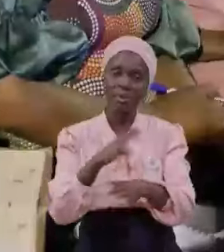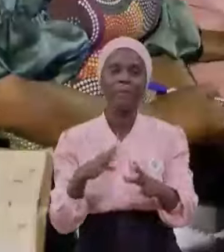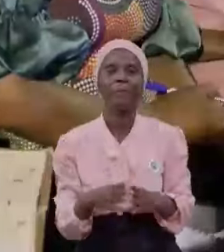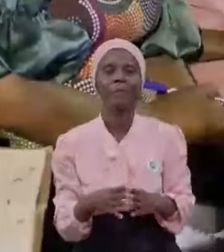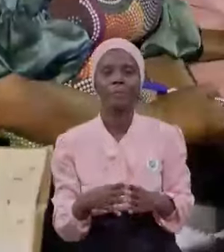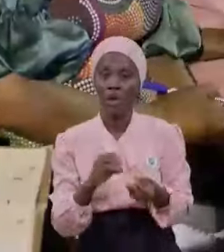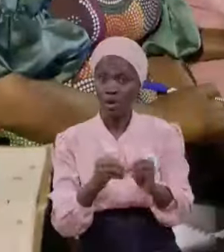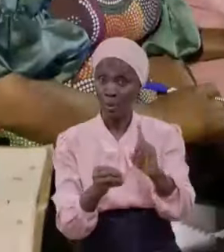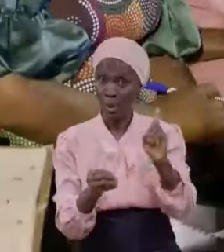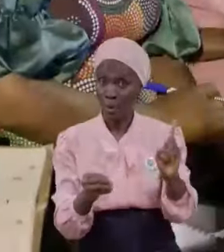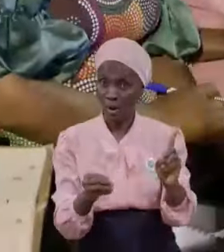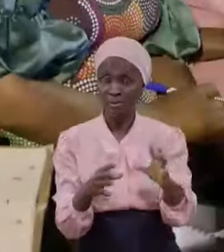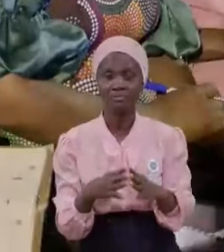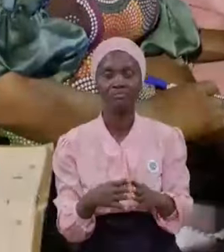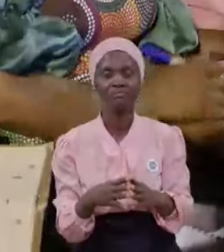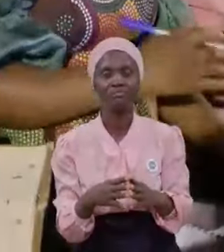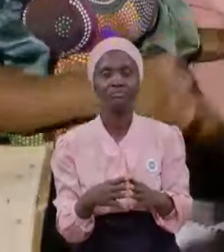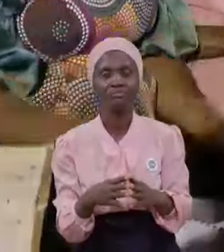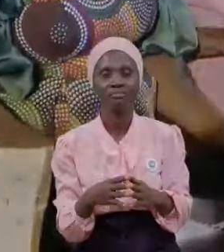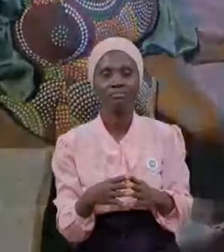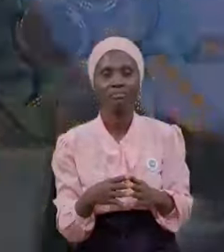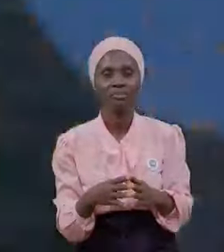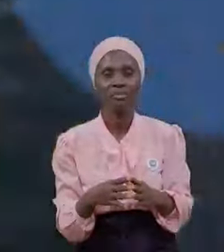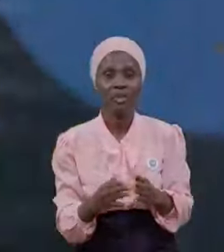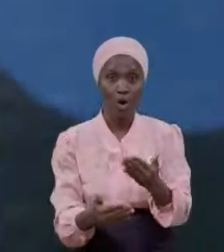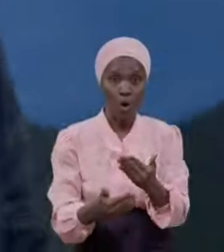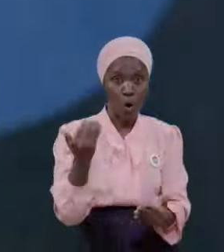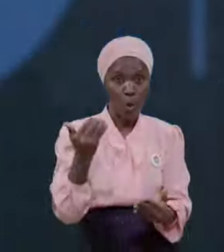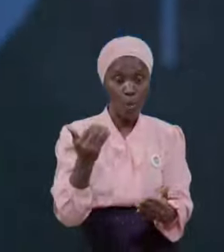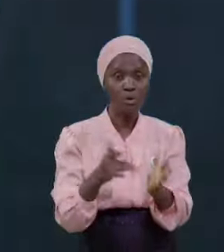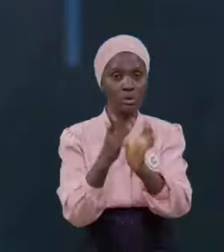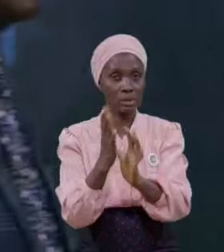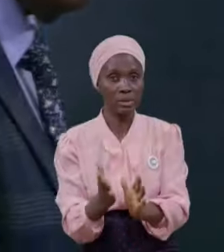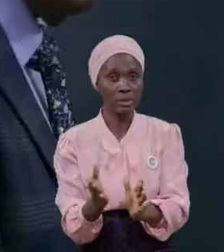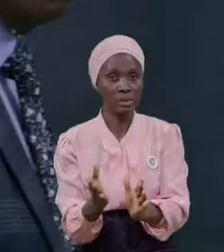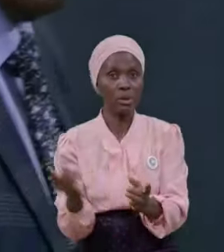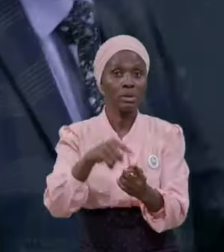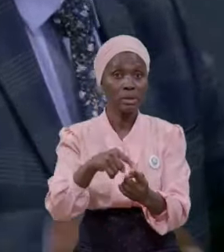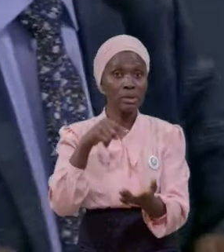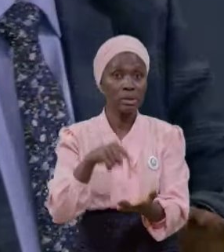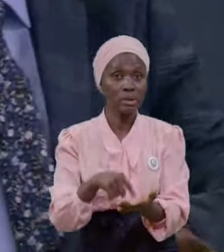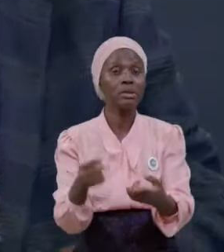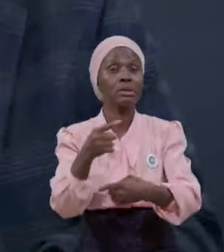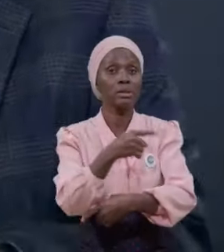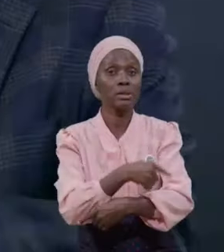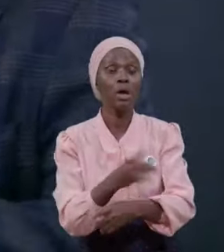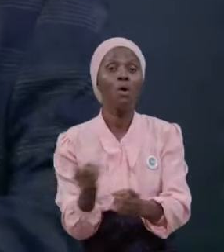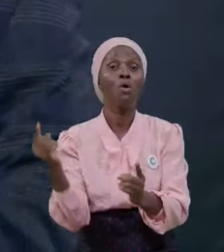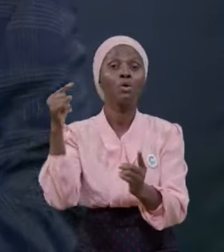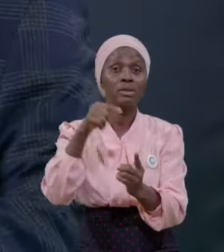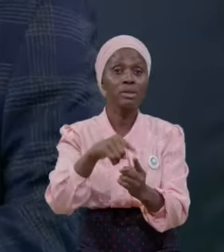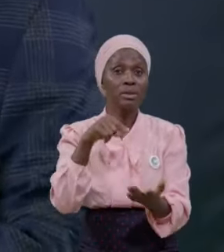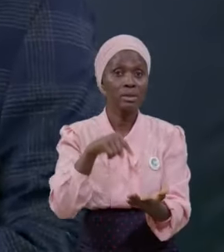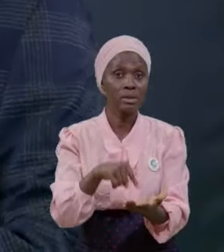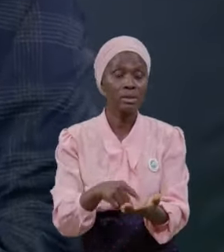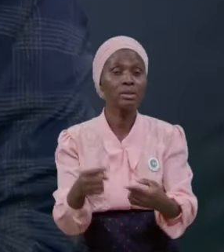is the almost Christian until this day. Until this day. And look at that again in